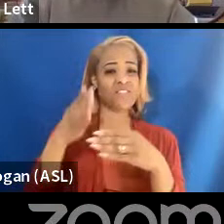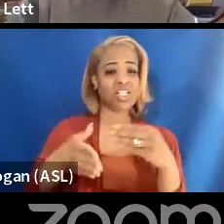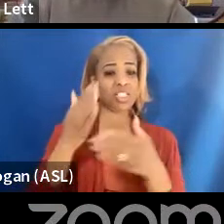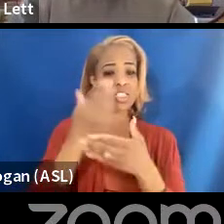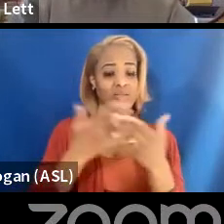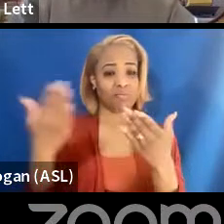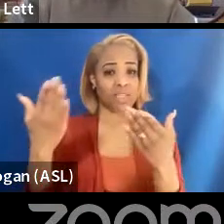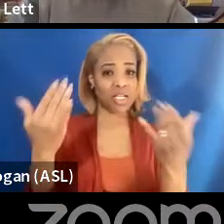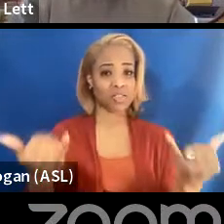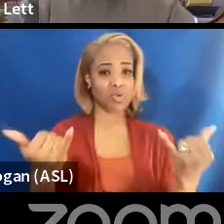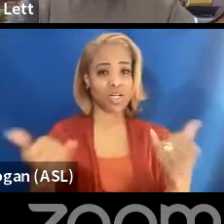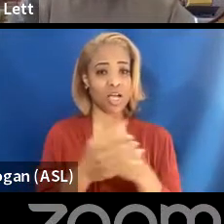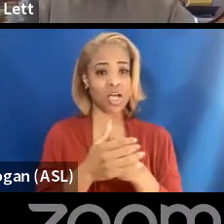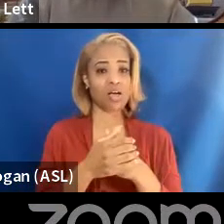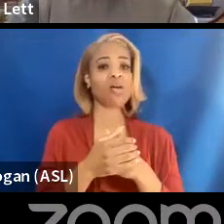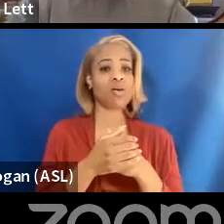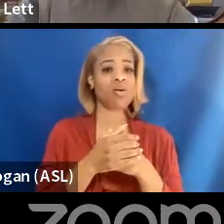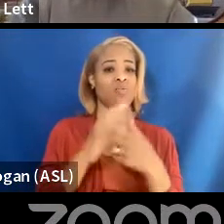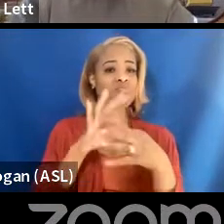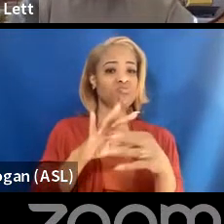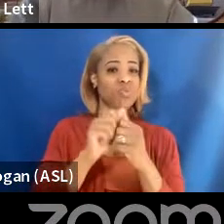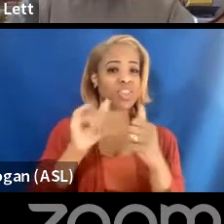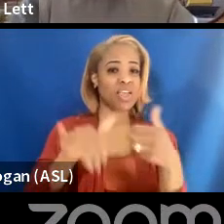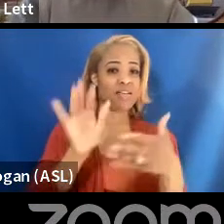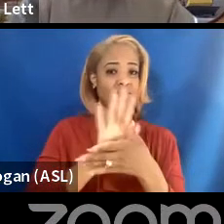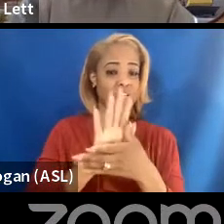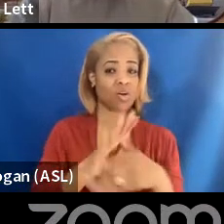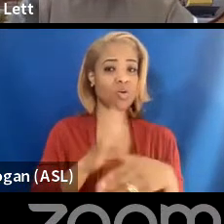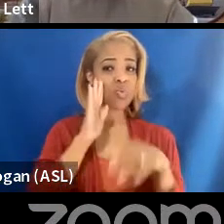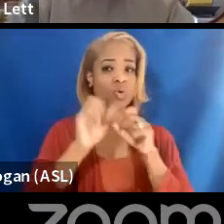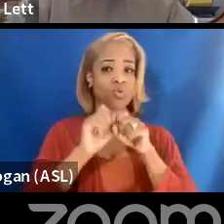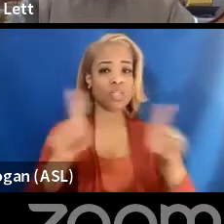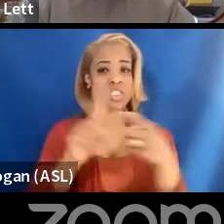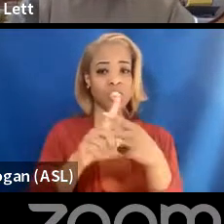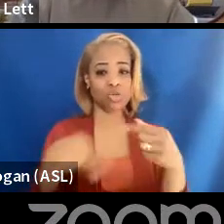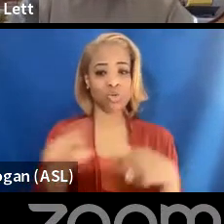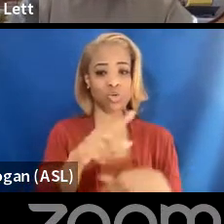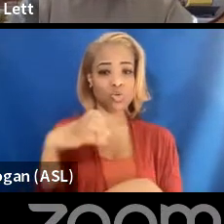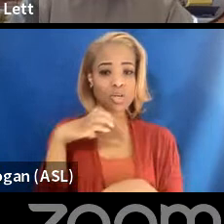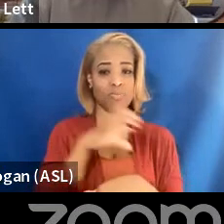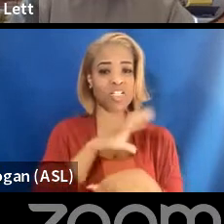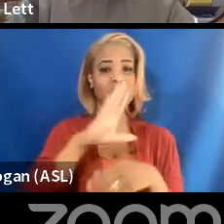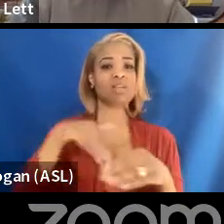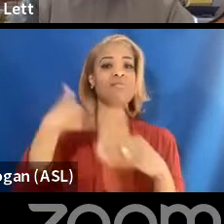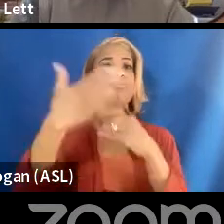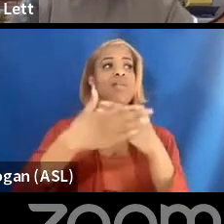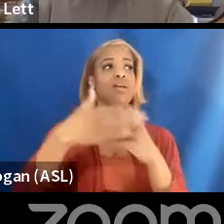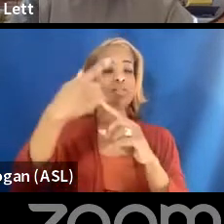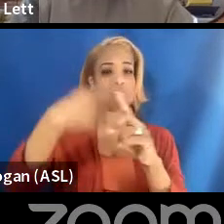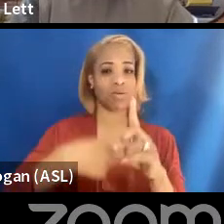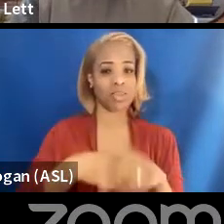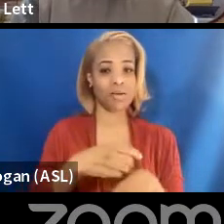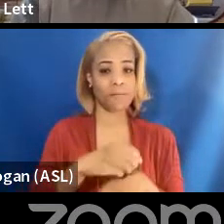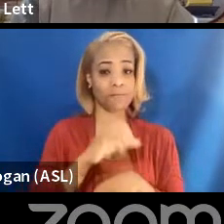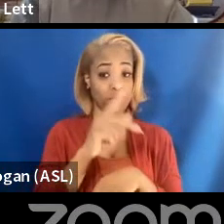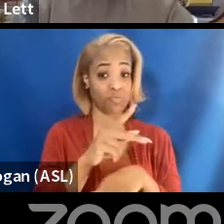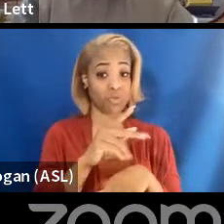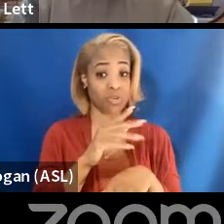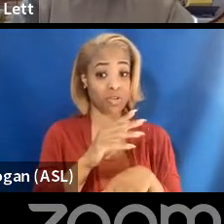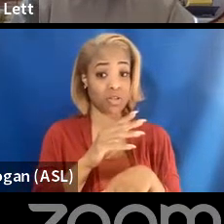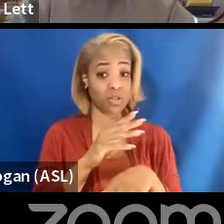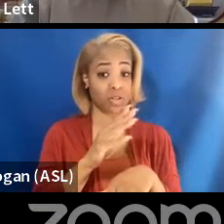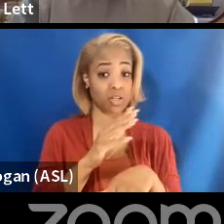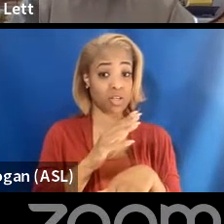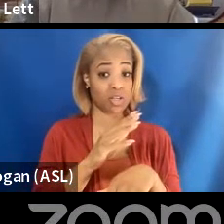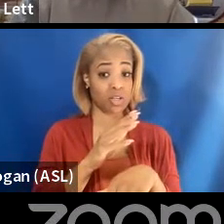now mm-hmm. with regards to that. And they'll be released to the commission next month. Okay. Is it going to be in the form